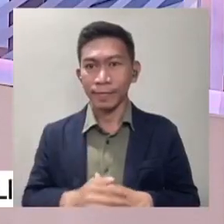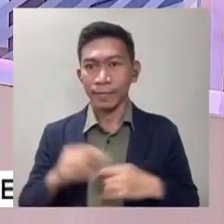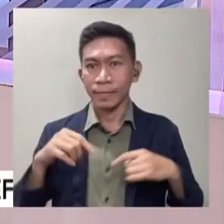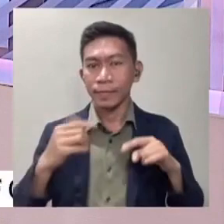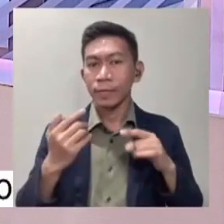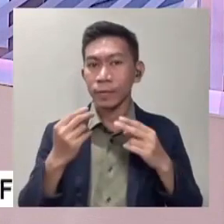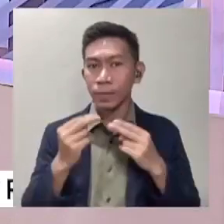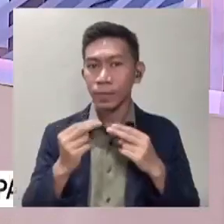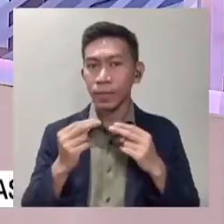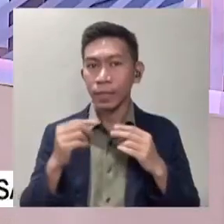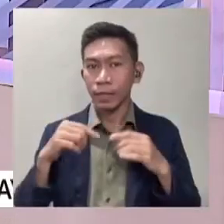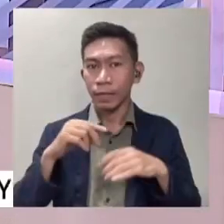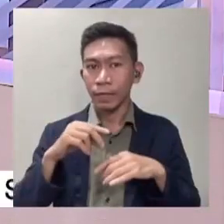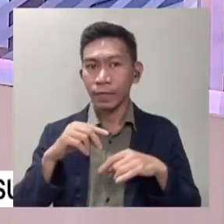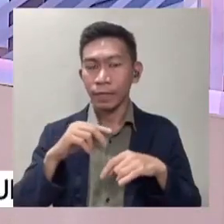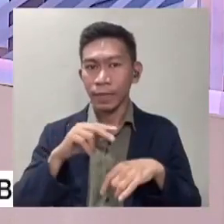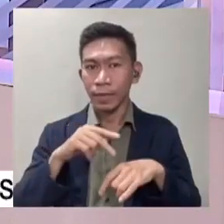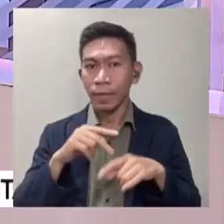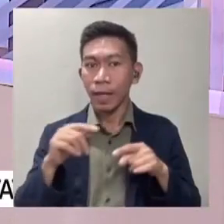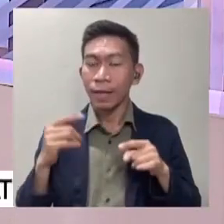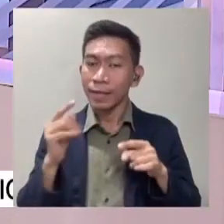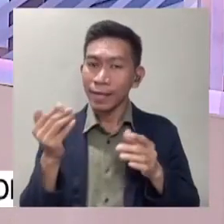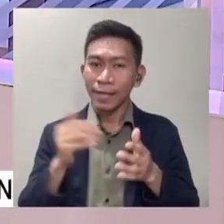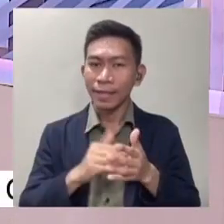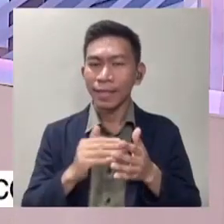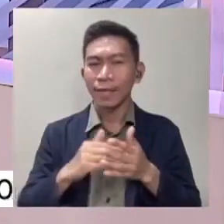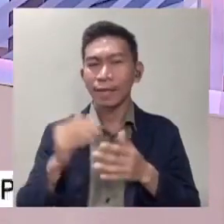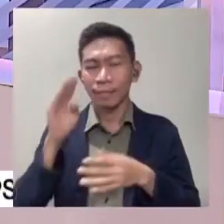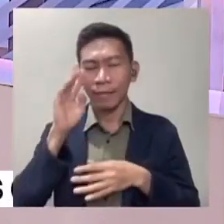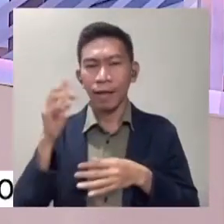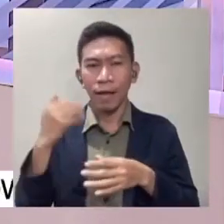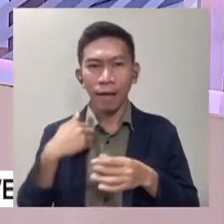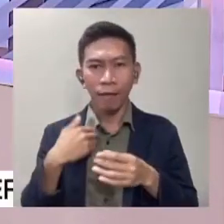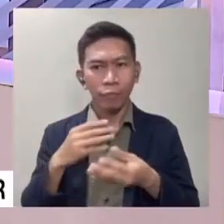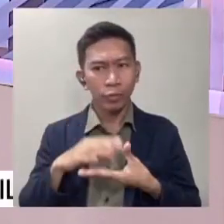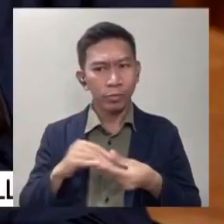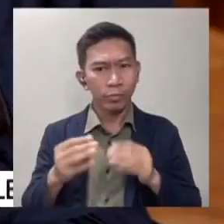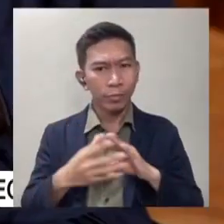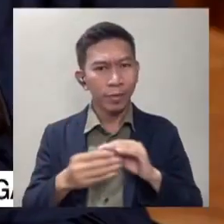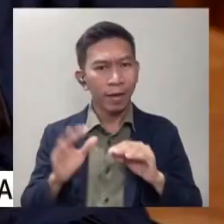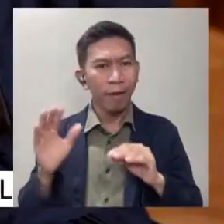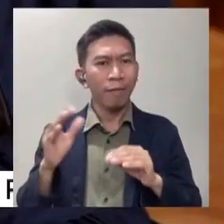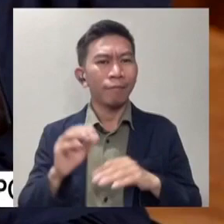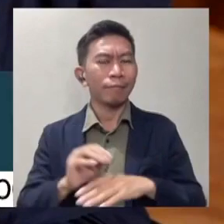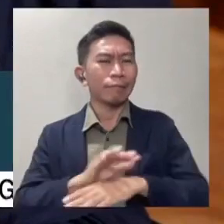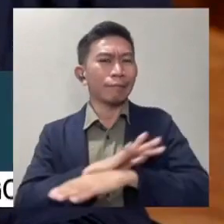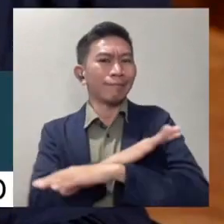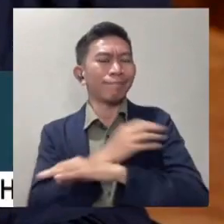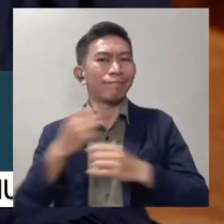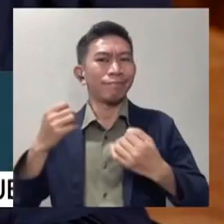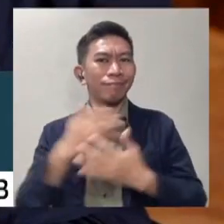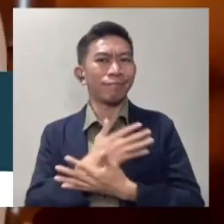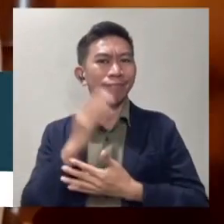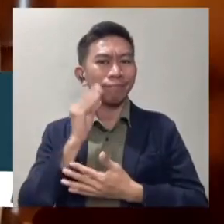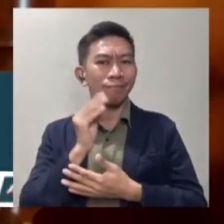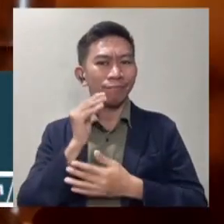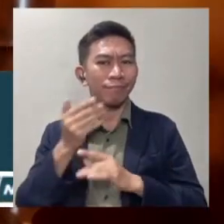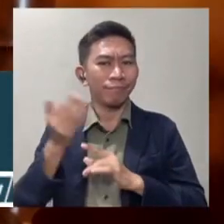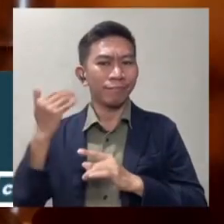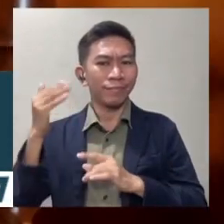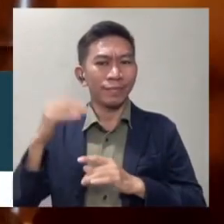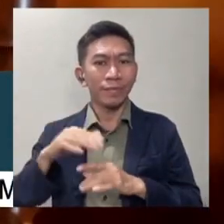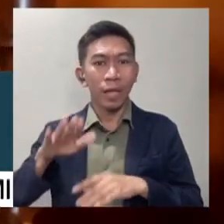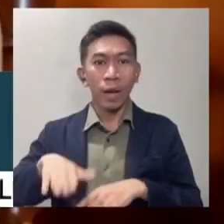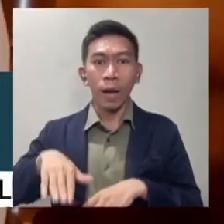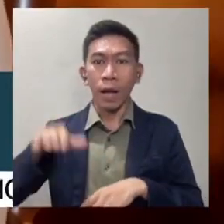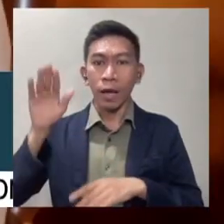gets into the Halloween spirit and shares ghost stories of his own. He recalls some spooky experiences he had growing up in